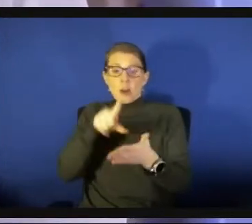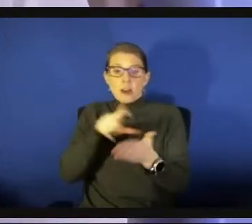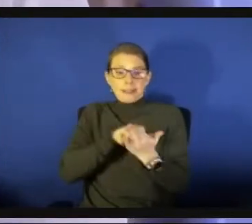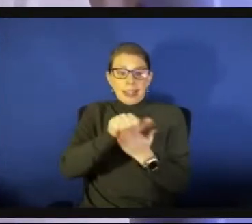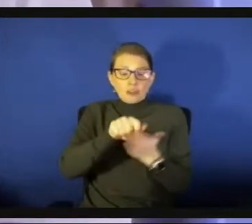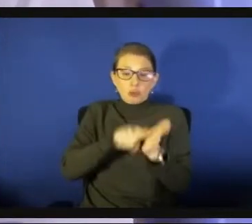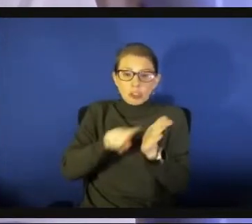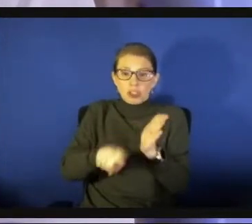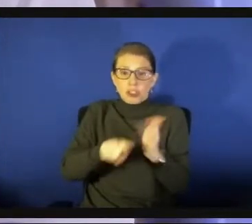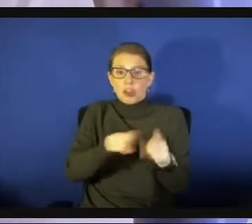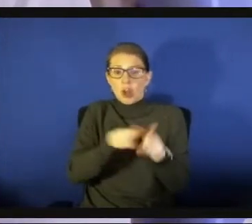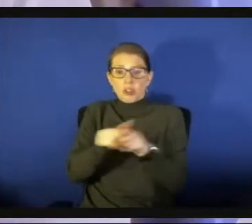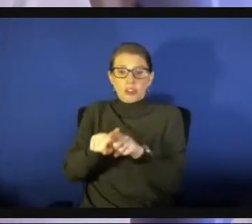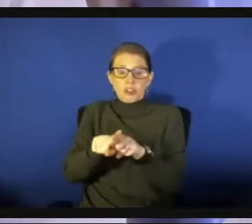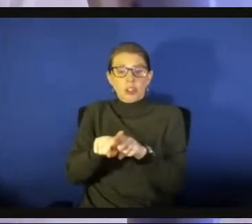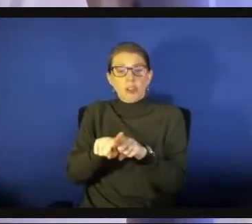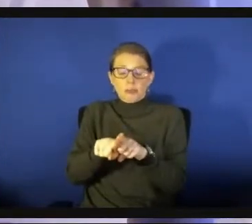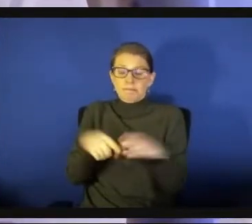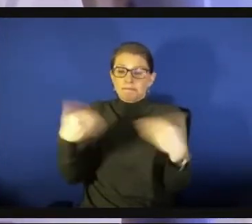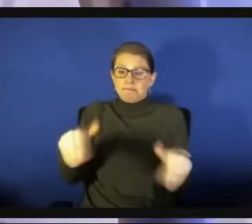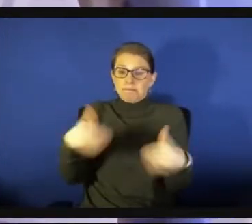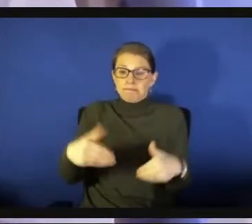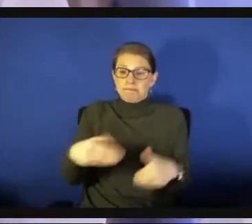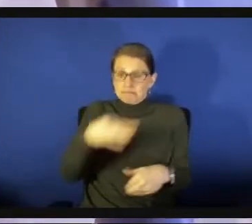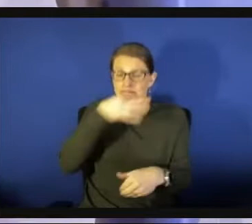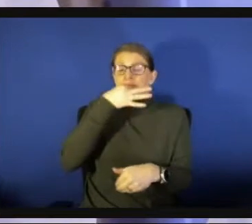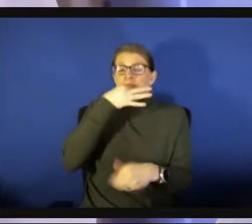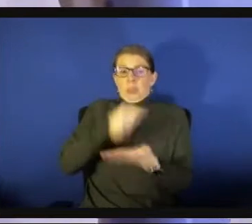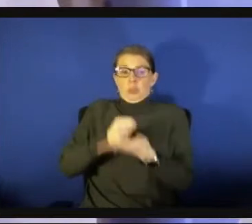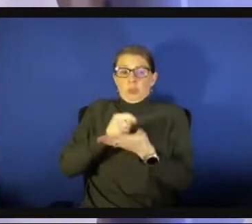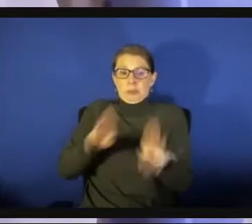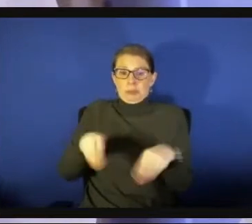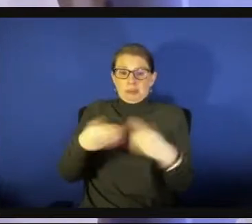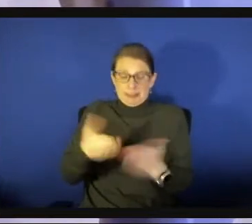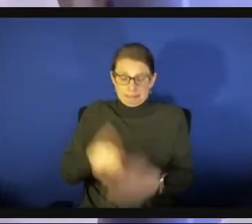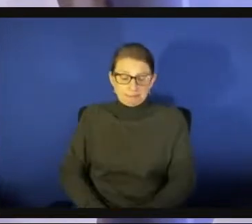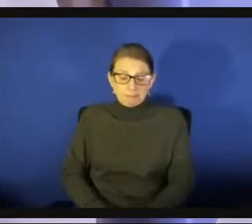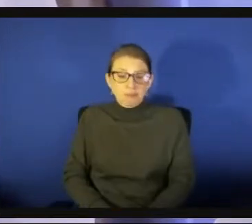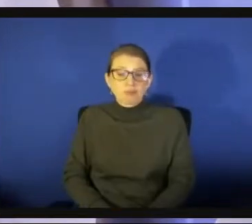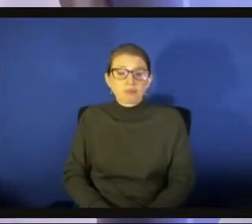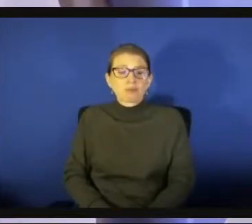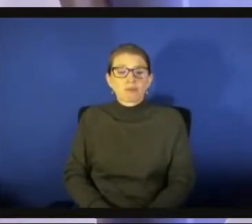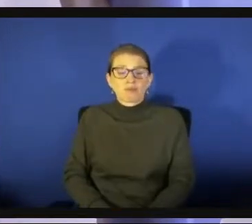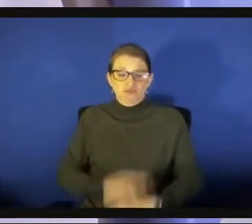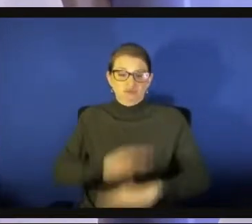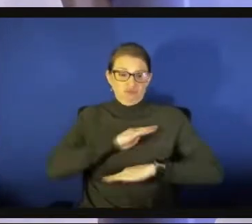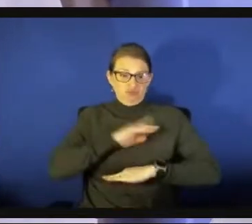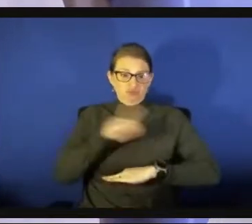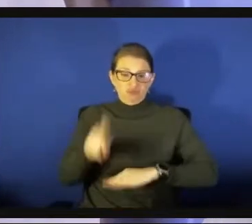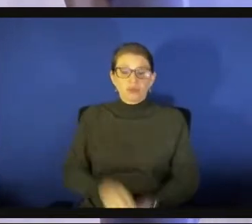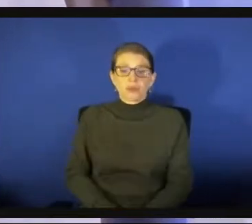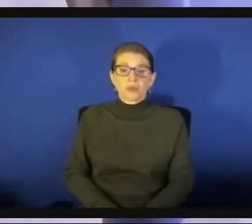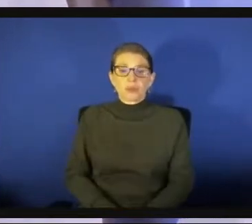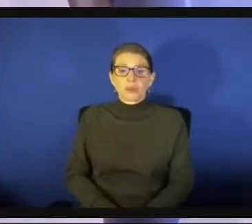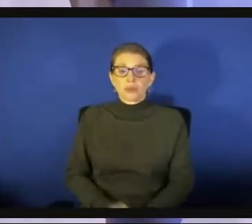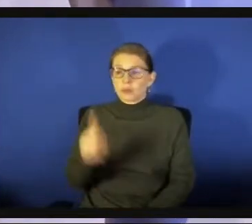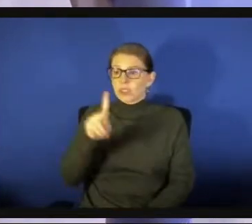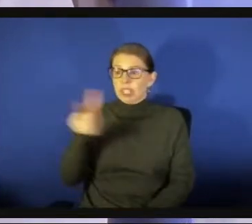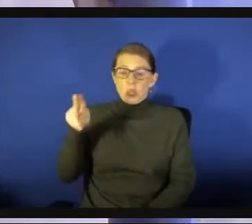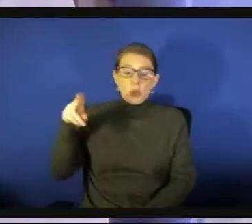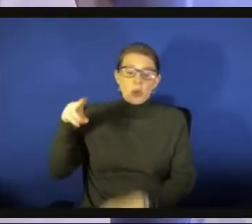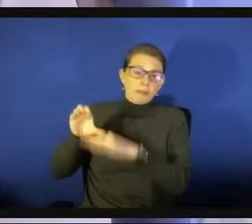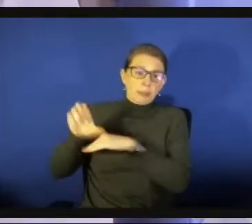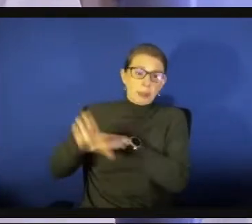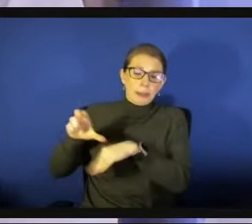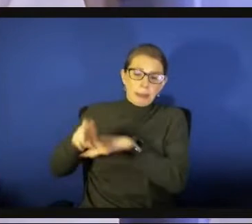of state-of-the-art cutting-edge treatment. And so the institution really has poured a lot of resources into that. And